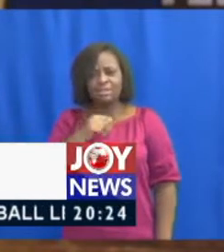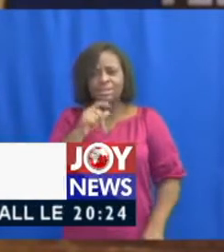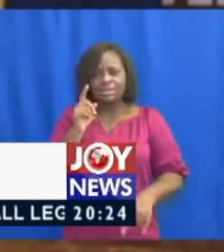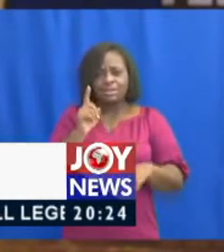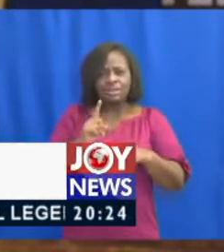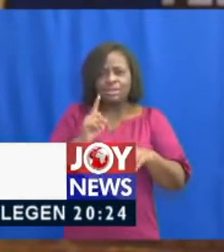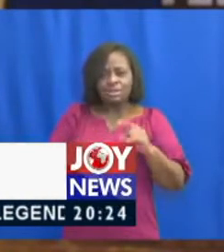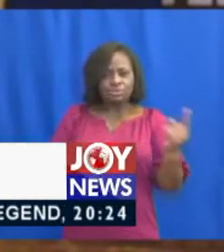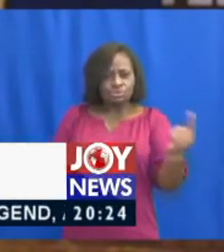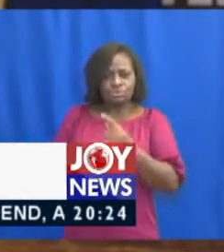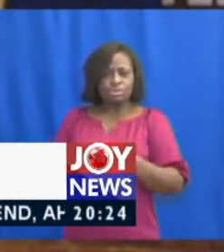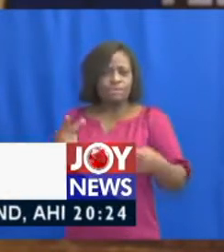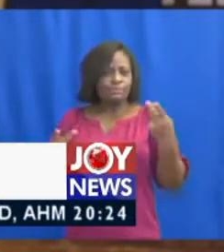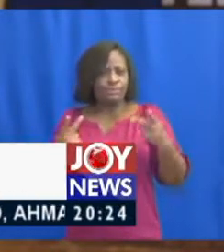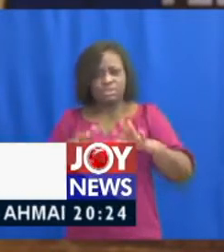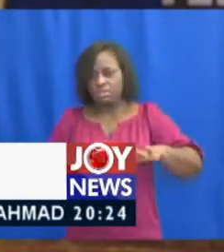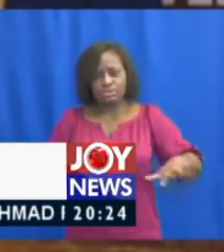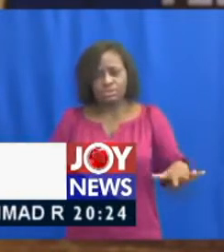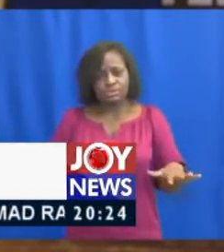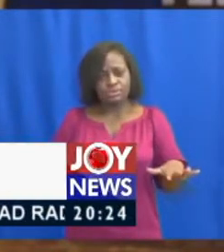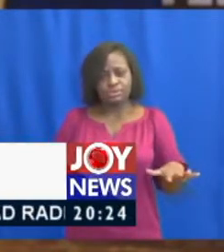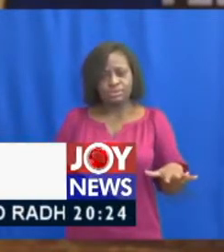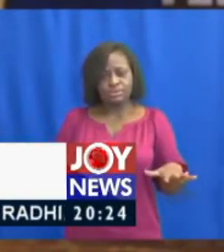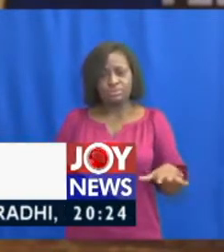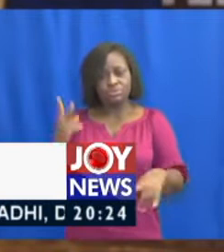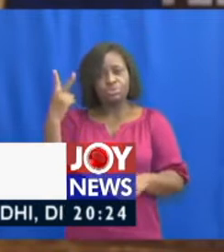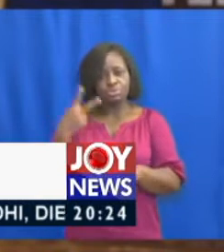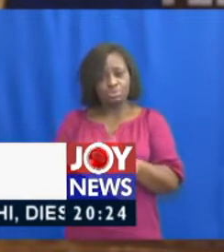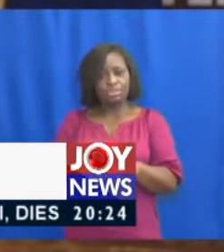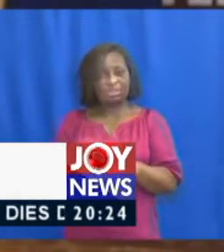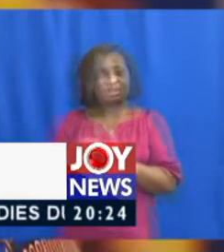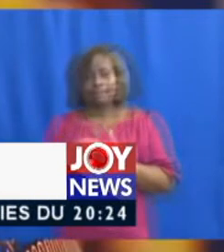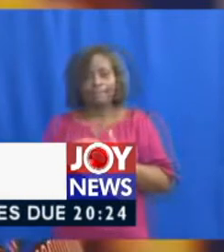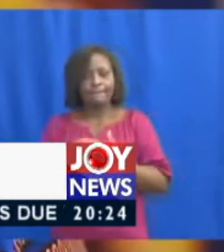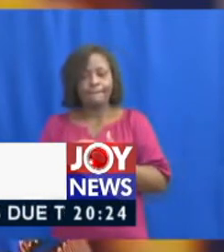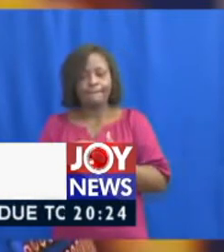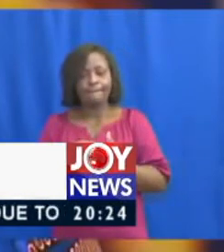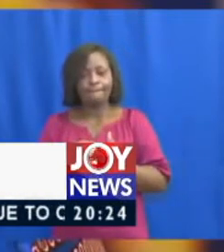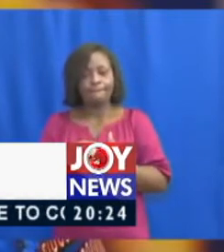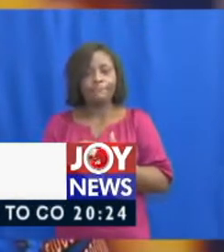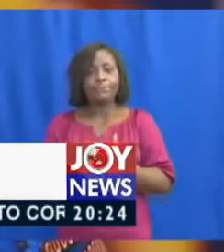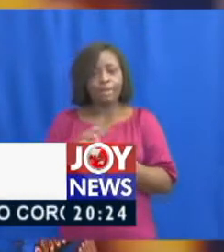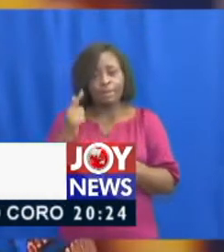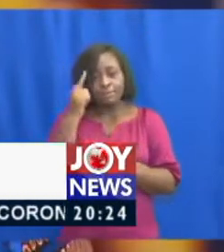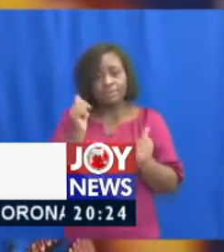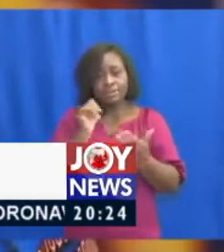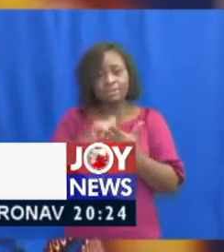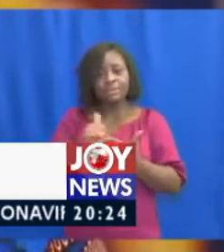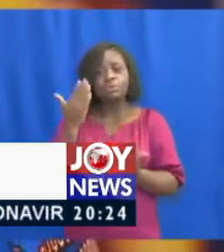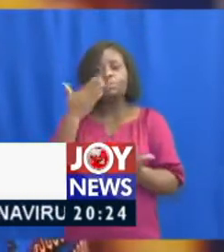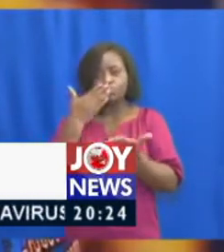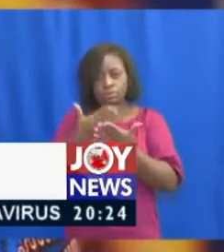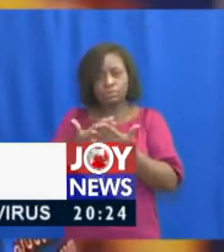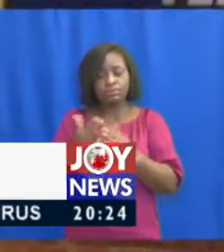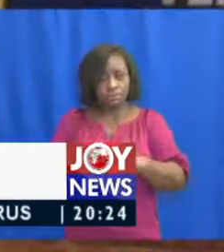ame asra ame biye. No jenyo one fe. Sinakai bahi kaha wo school